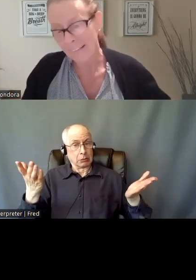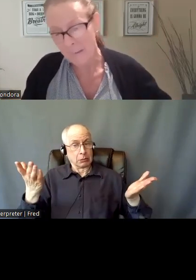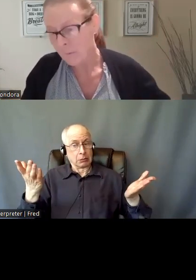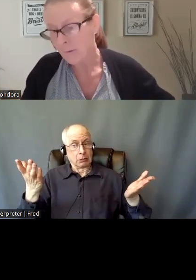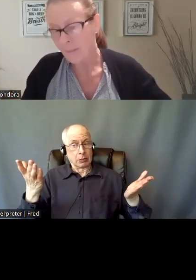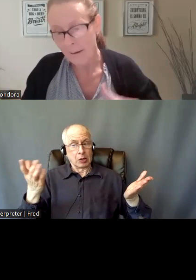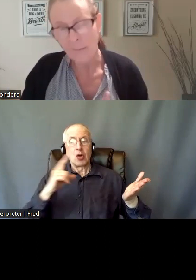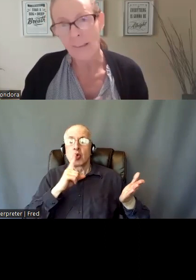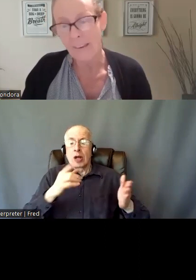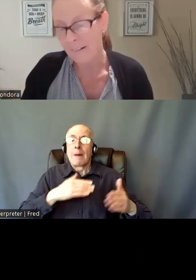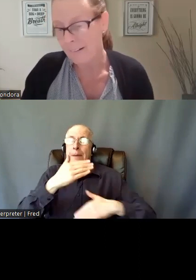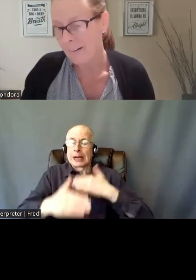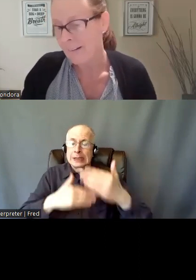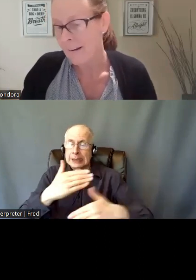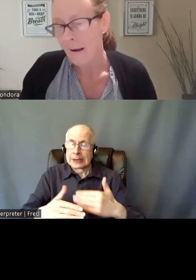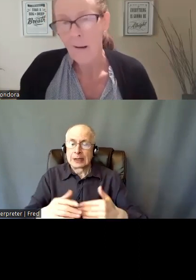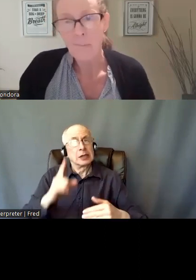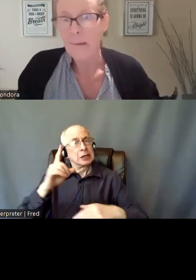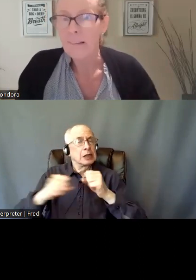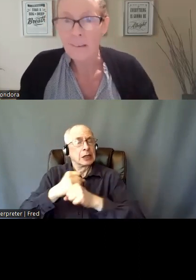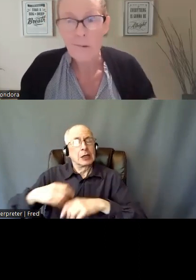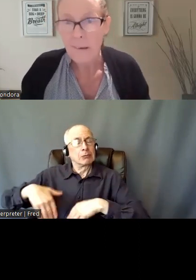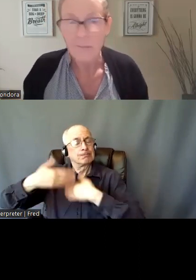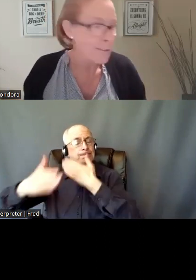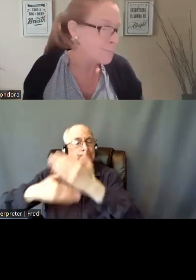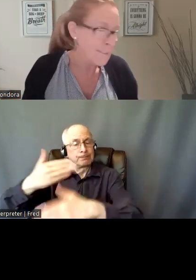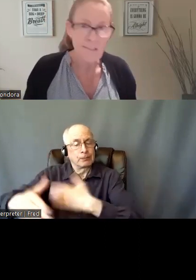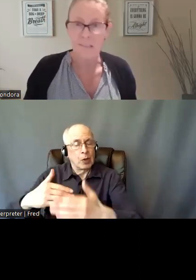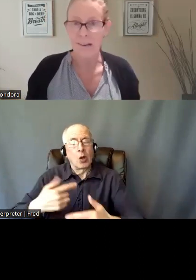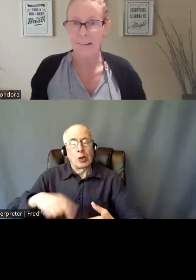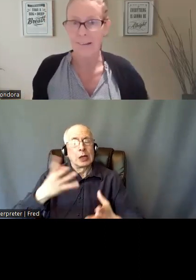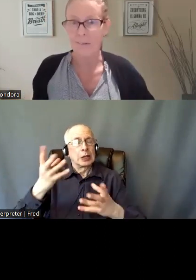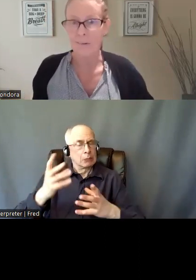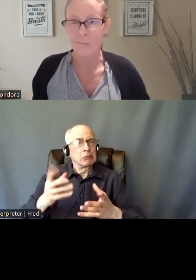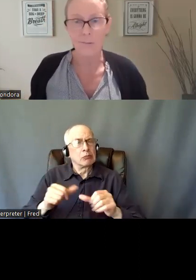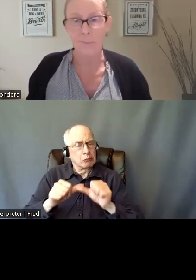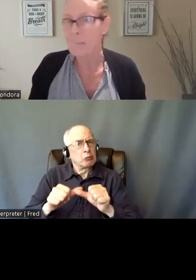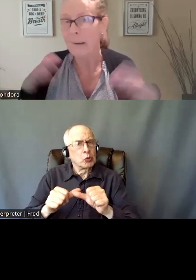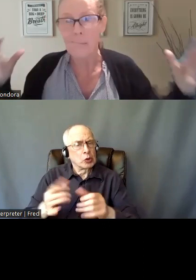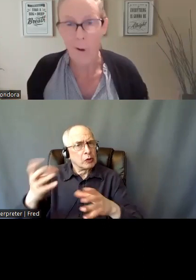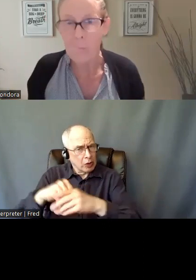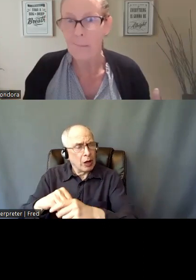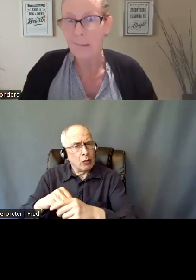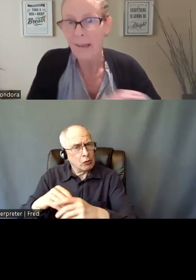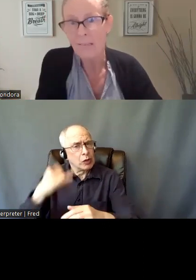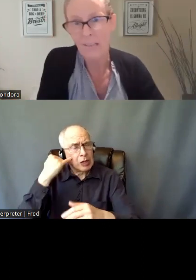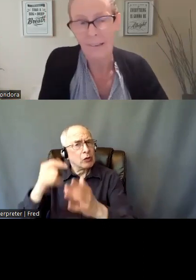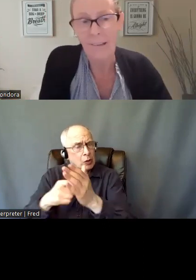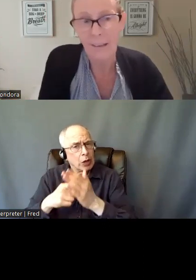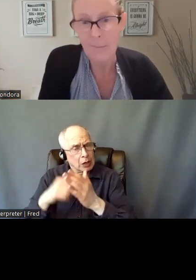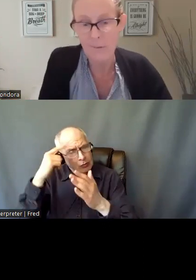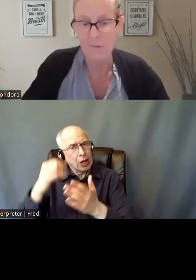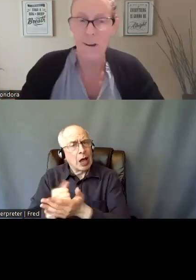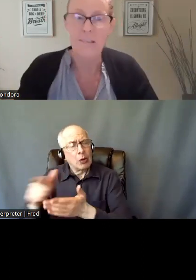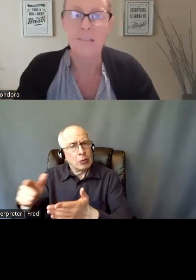It's continued throughout the year. We continue to be involved when necessary in terms of ramping up coping plans